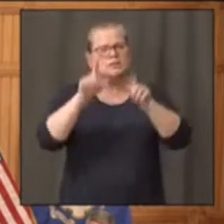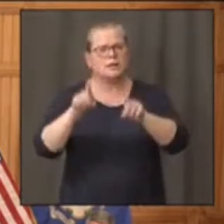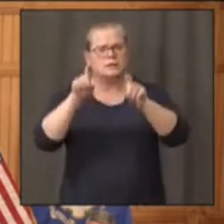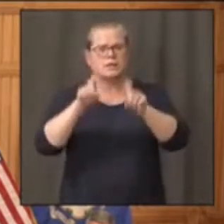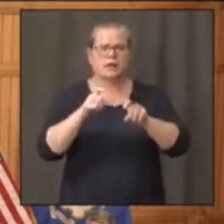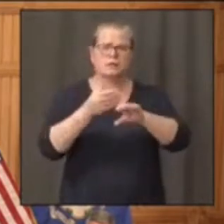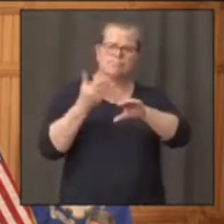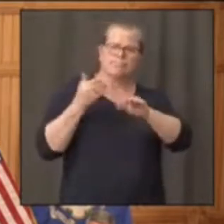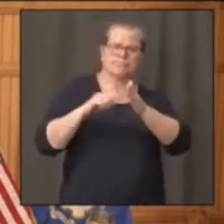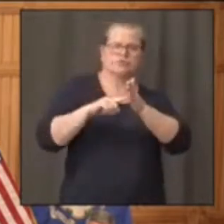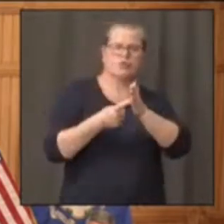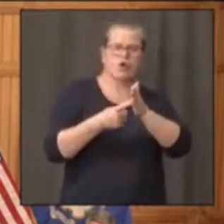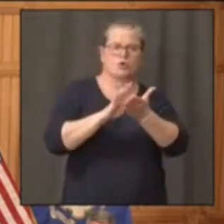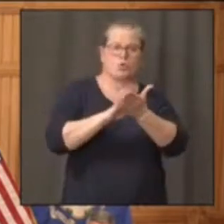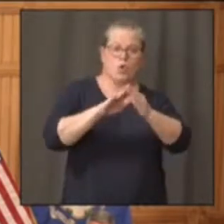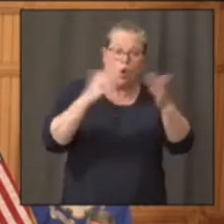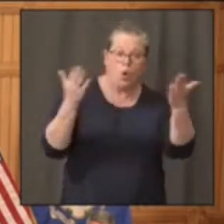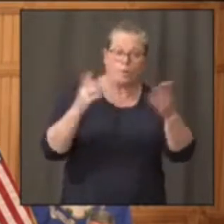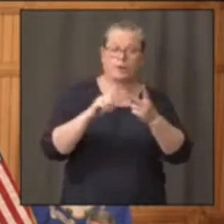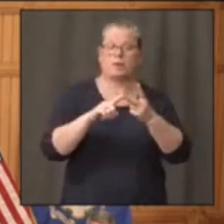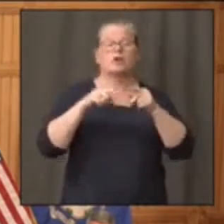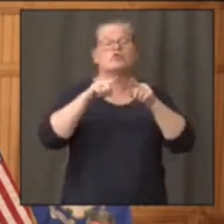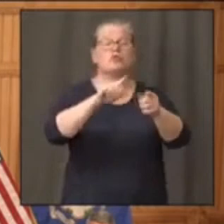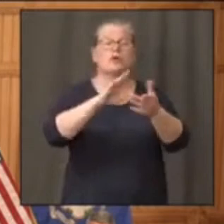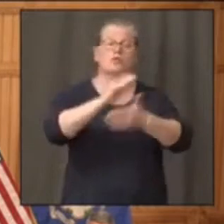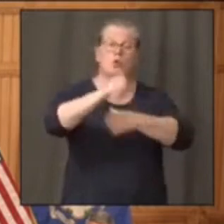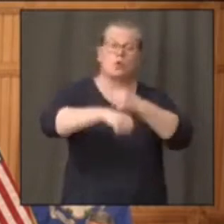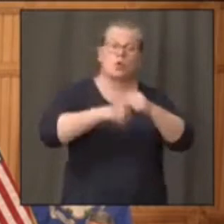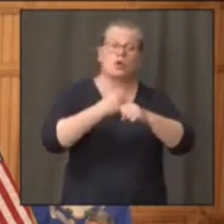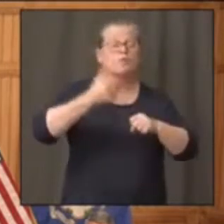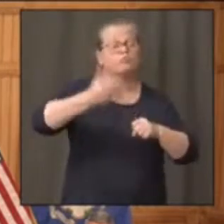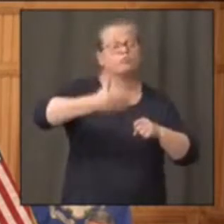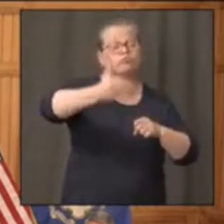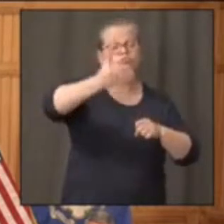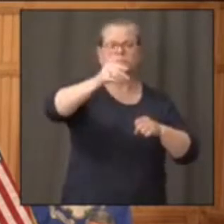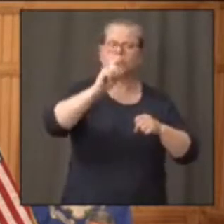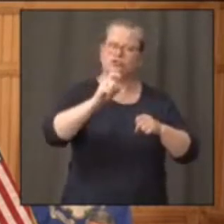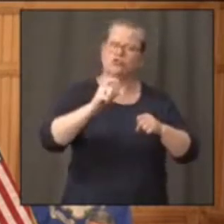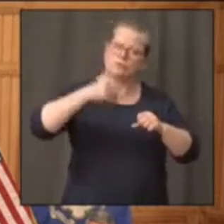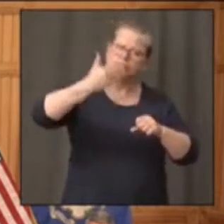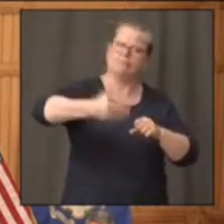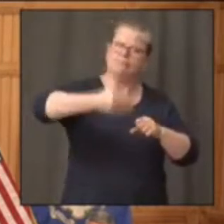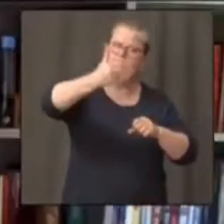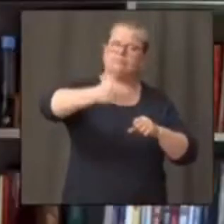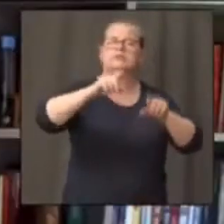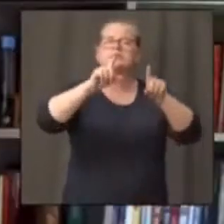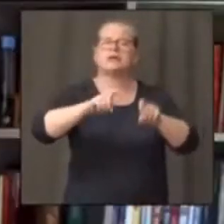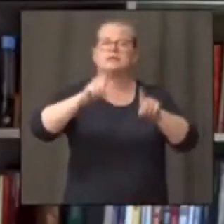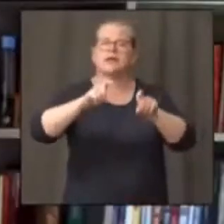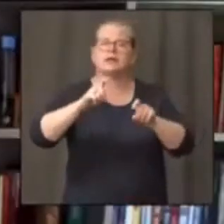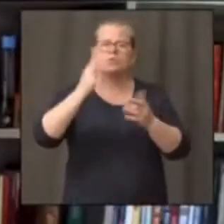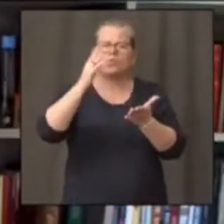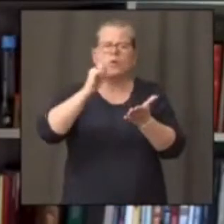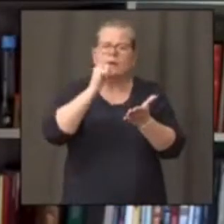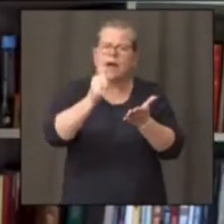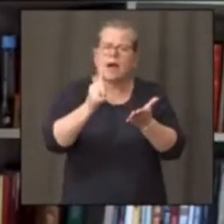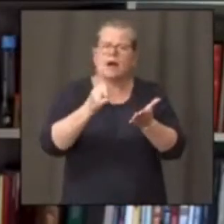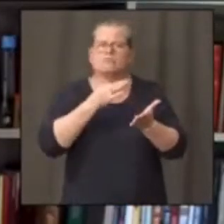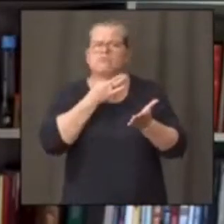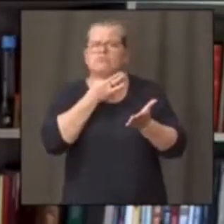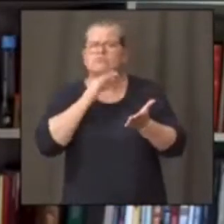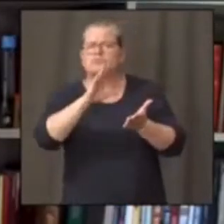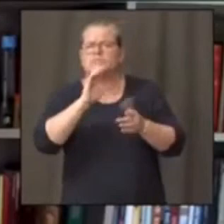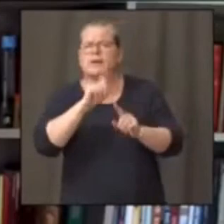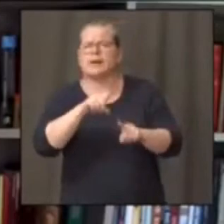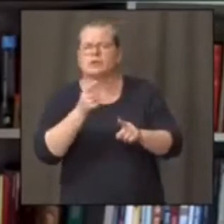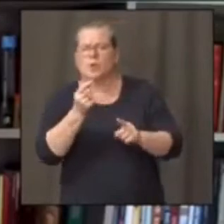the school year. What are your thoughts on that? I think, so my thoughts in